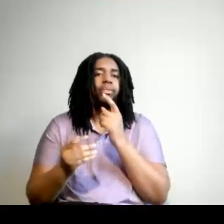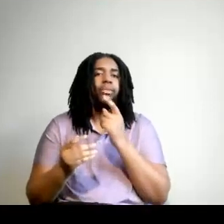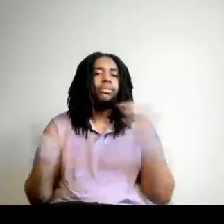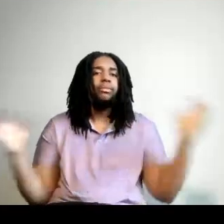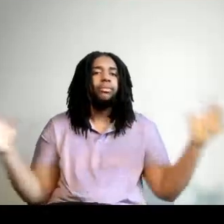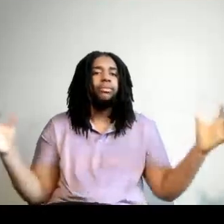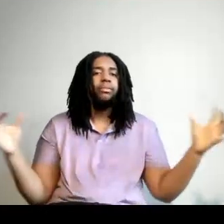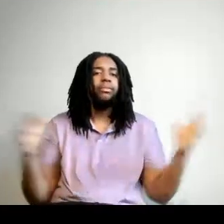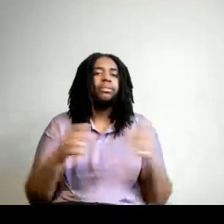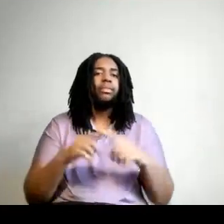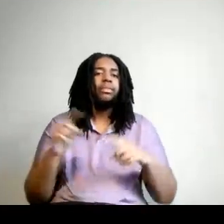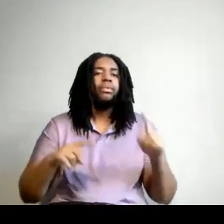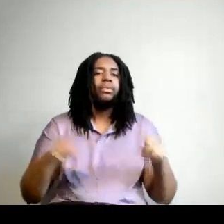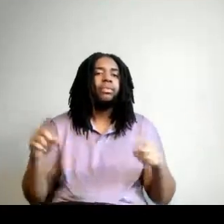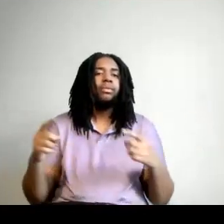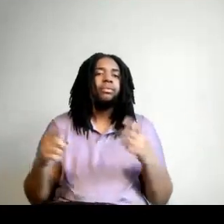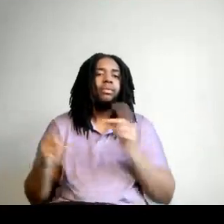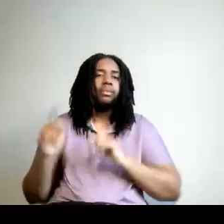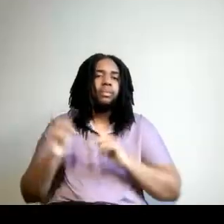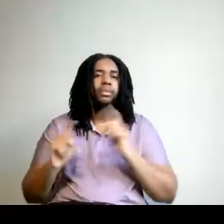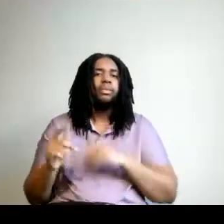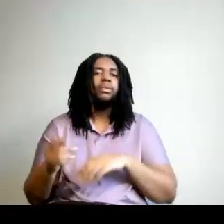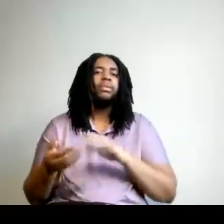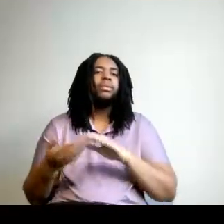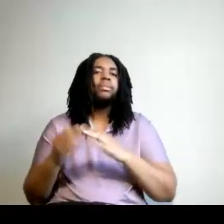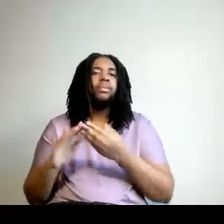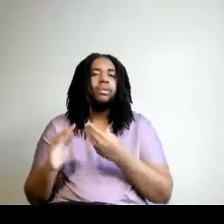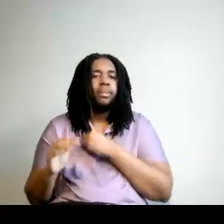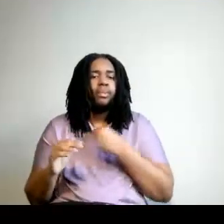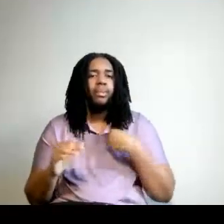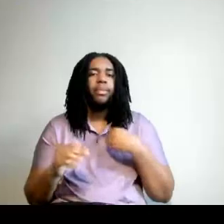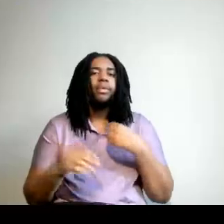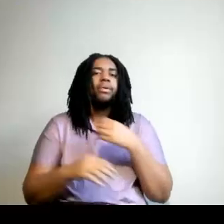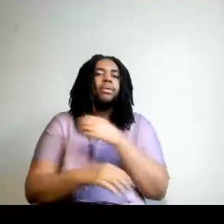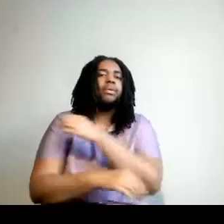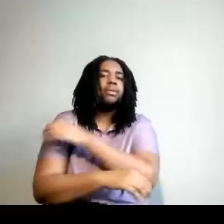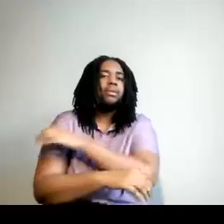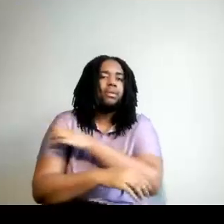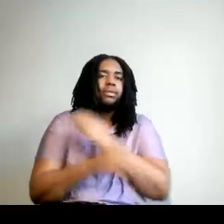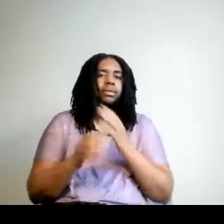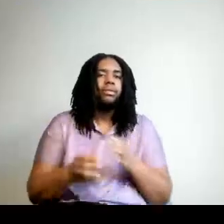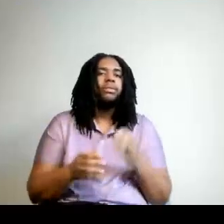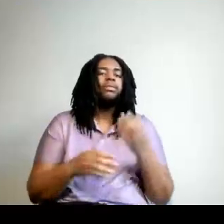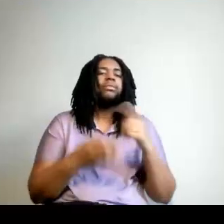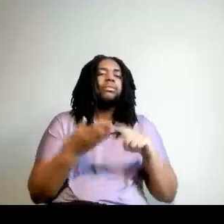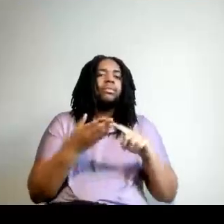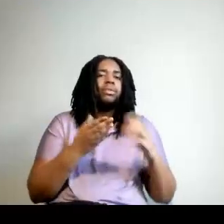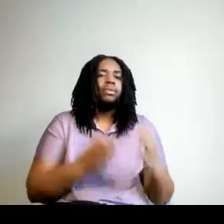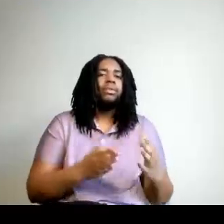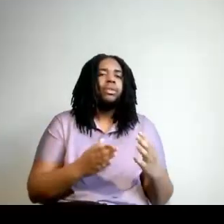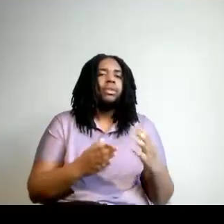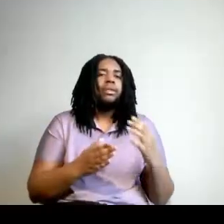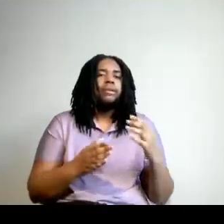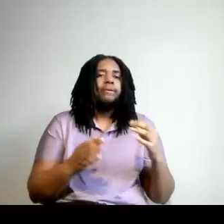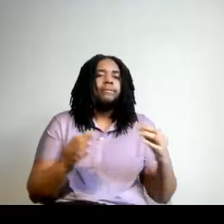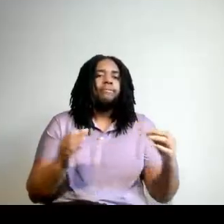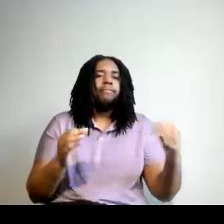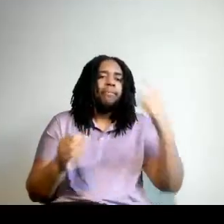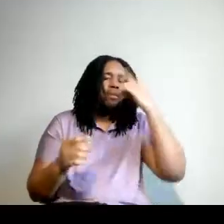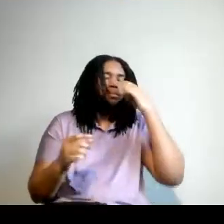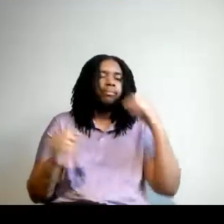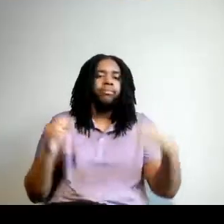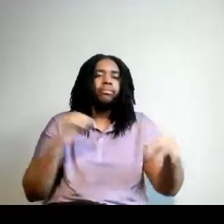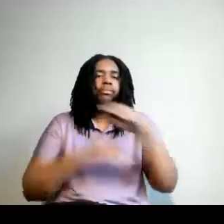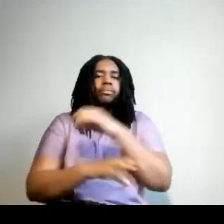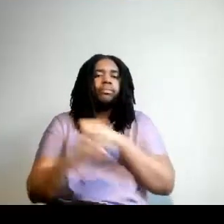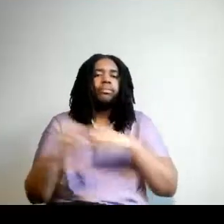together diverse audiences, so community members, clinicians, and researchers to learn from each other